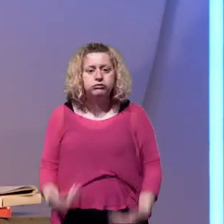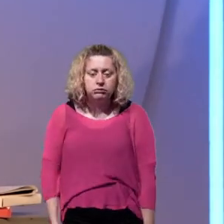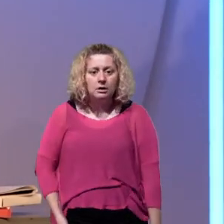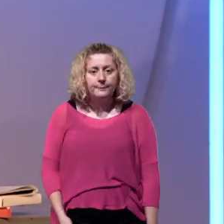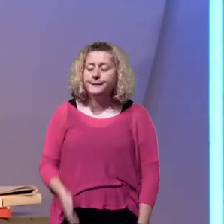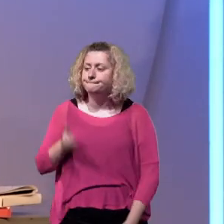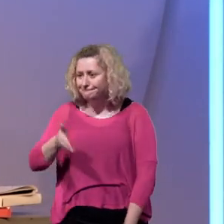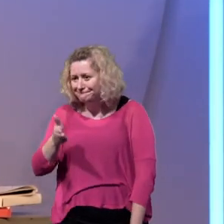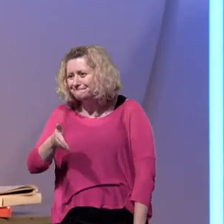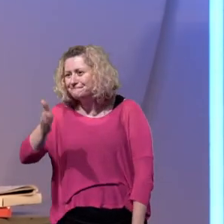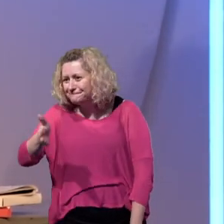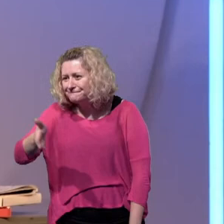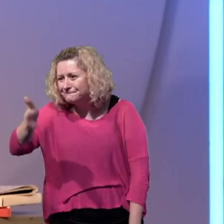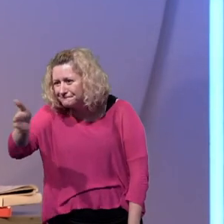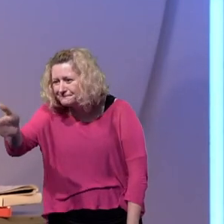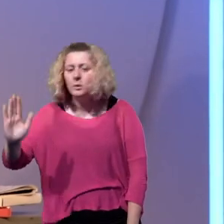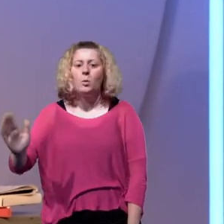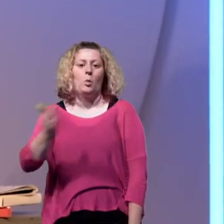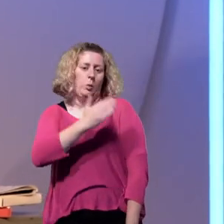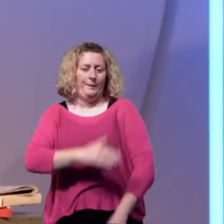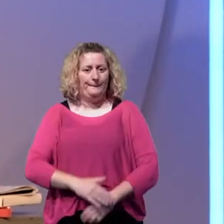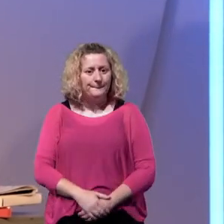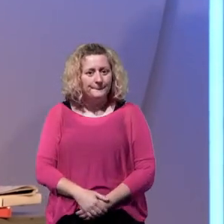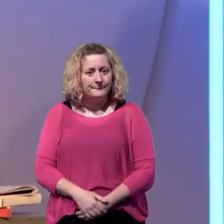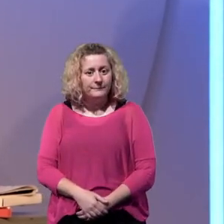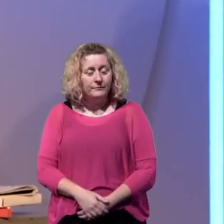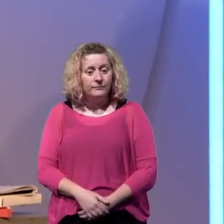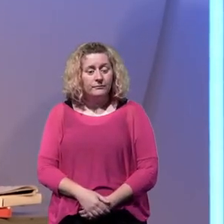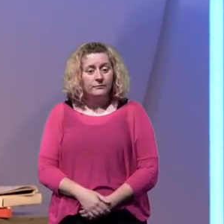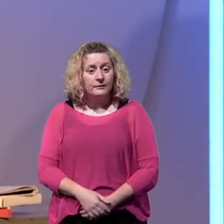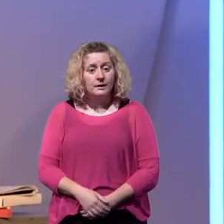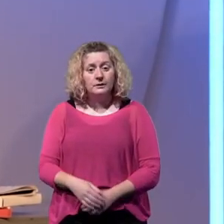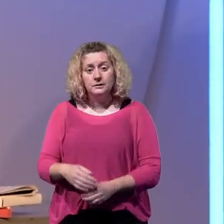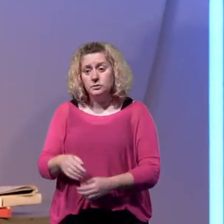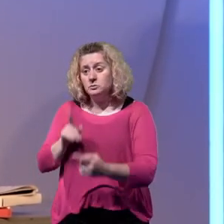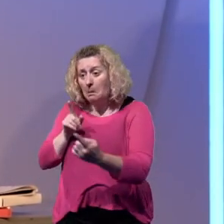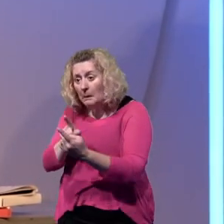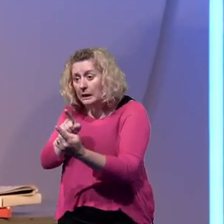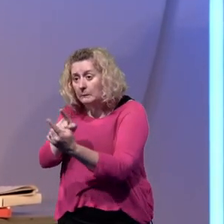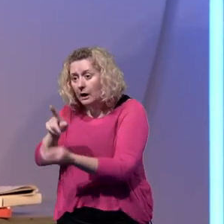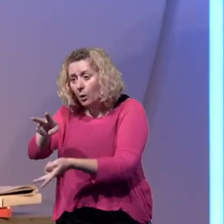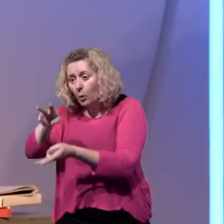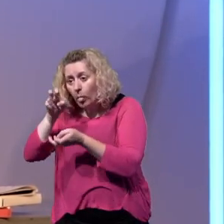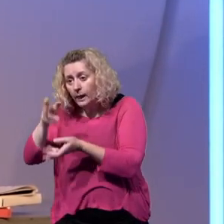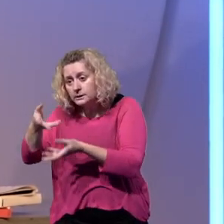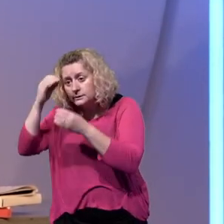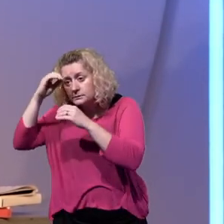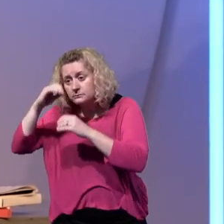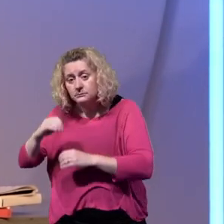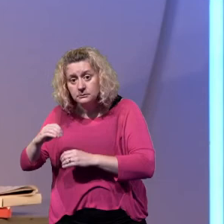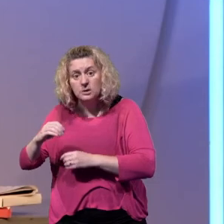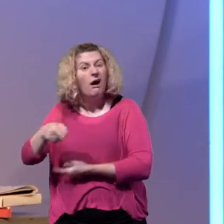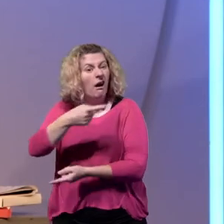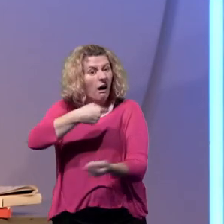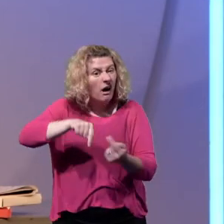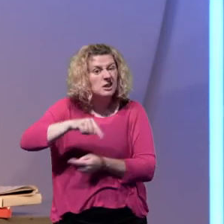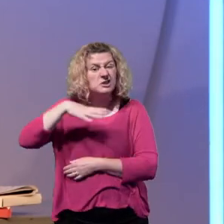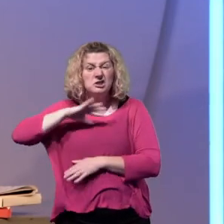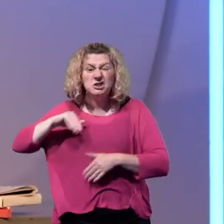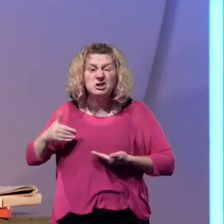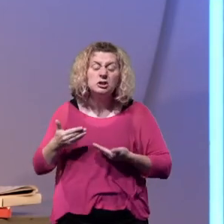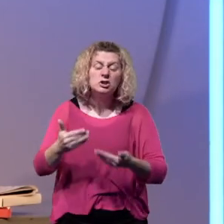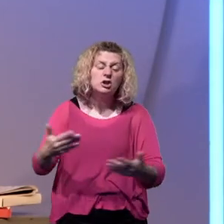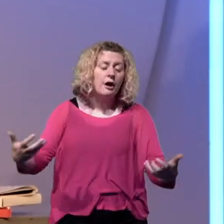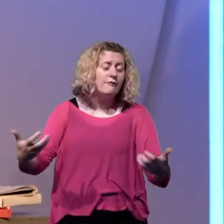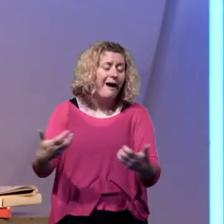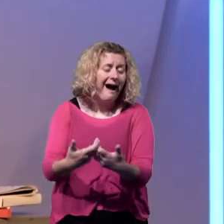this down, listening. Brothers and sisters, it's listening. You see, James and John have just had a study day by